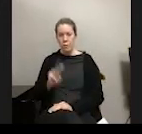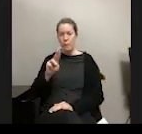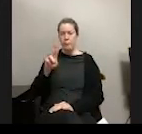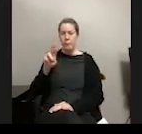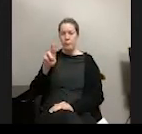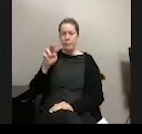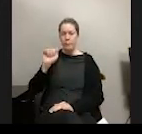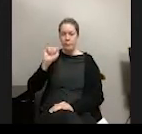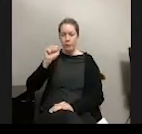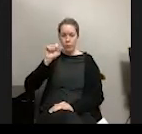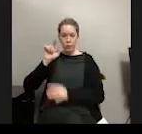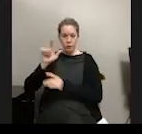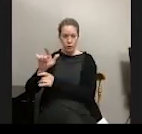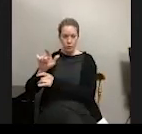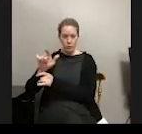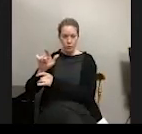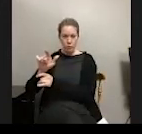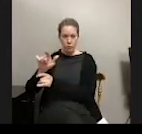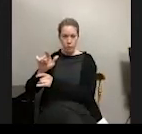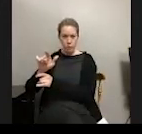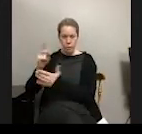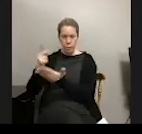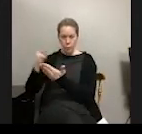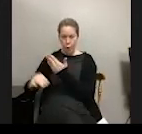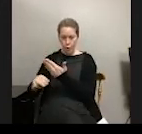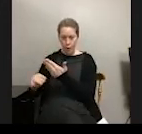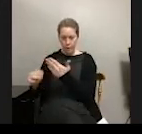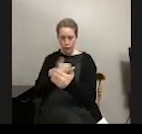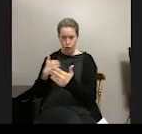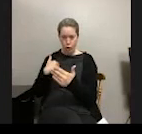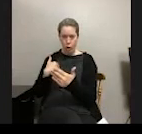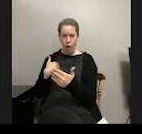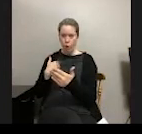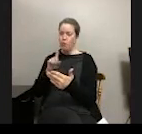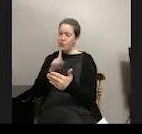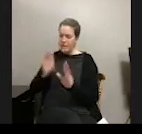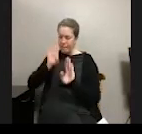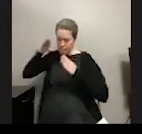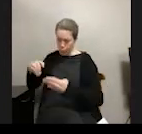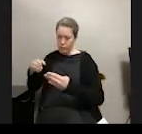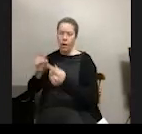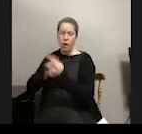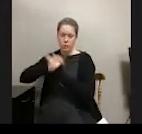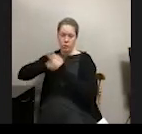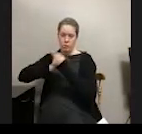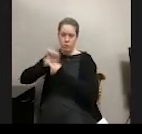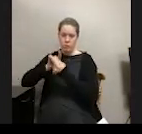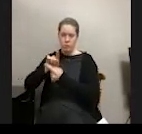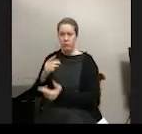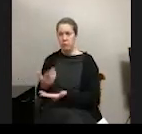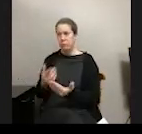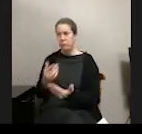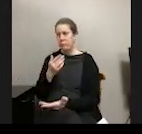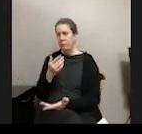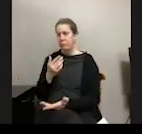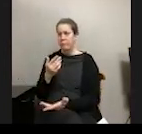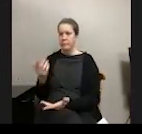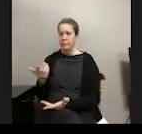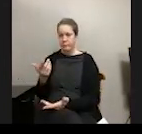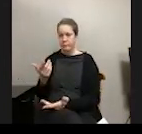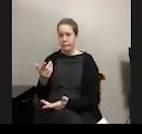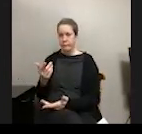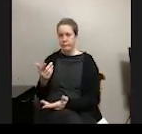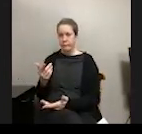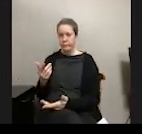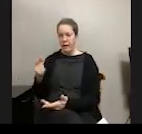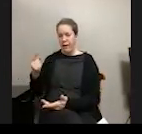in on on mentorship. So it's kind of like, I don't know if it's half and half, but I'll just, for conversational sake, I'll just say it's